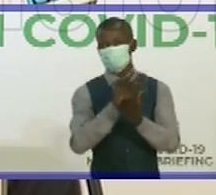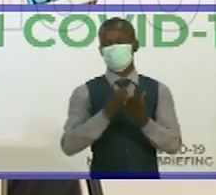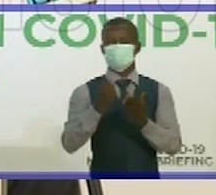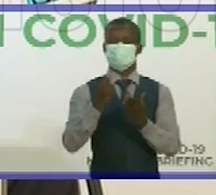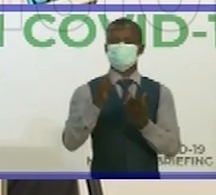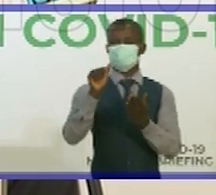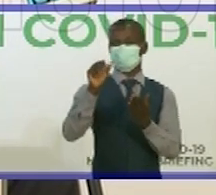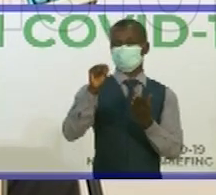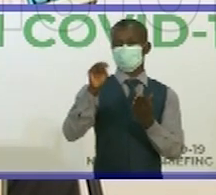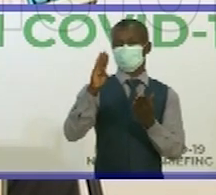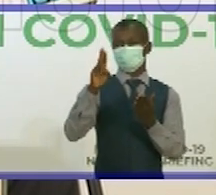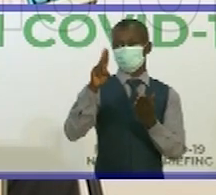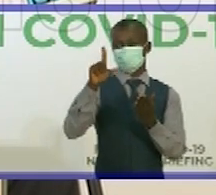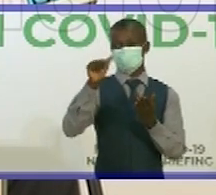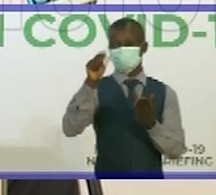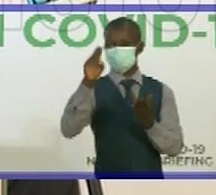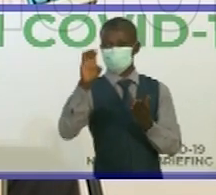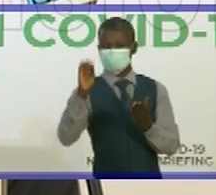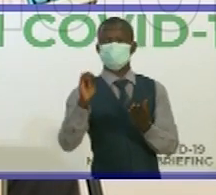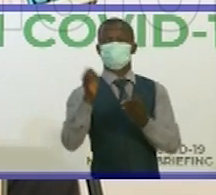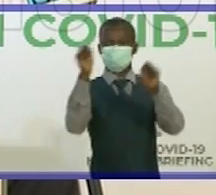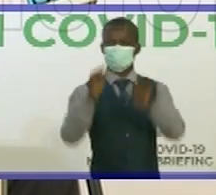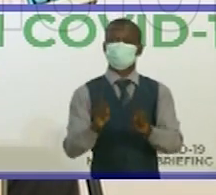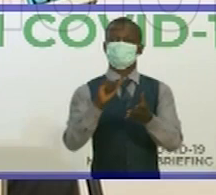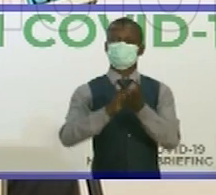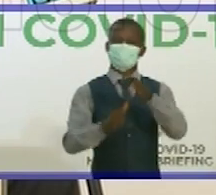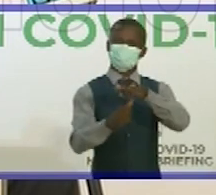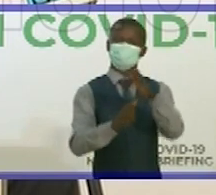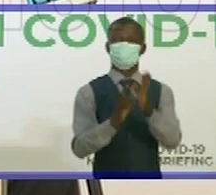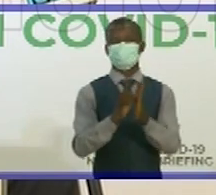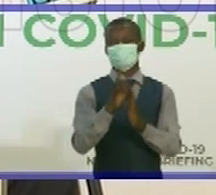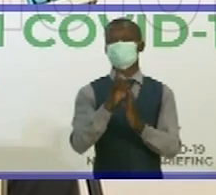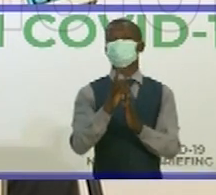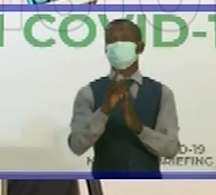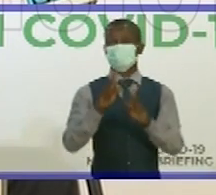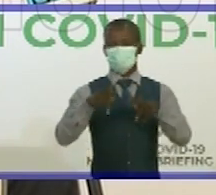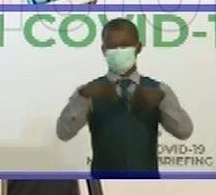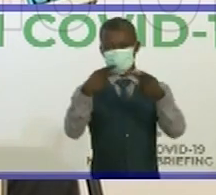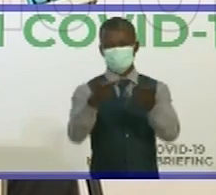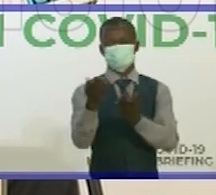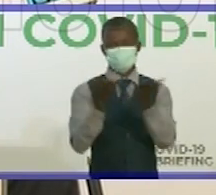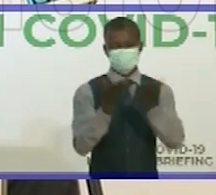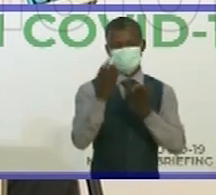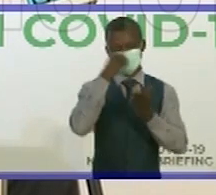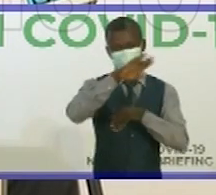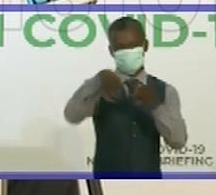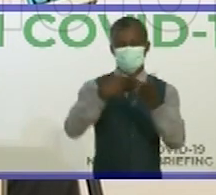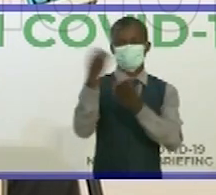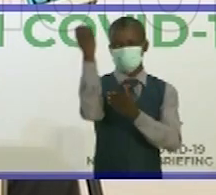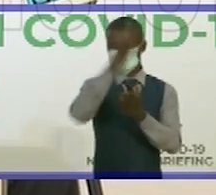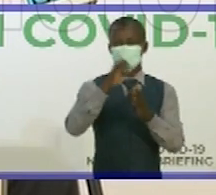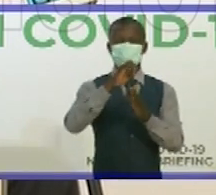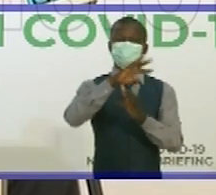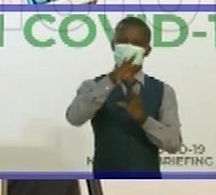System, NEMSAS, which is under development to be able to provide services of all kinds of emergencies,